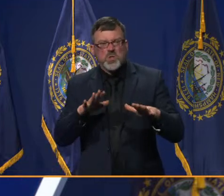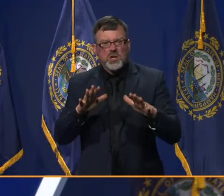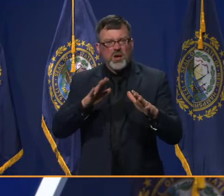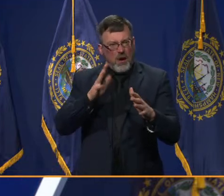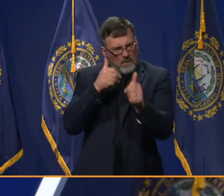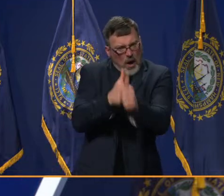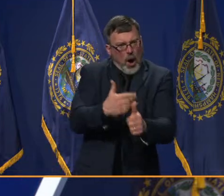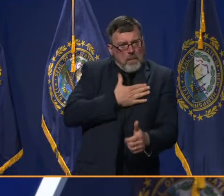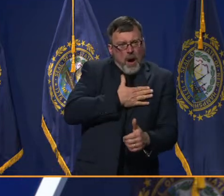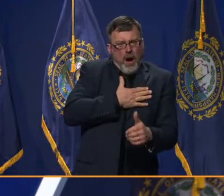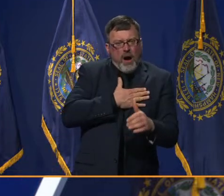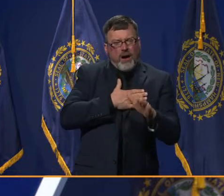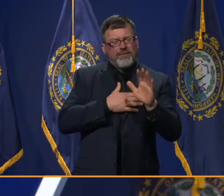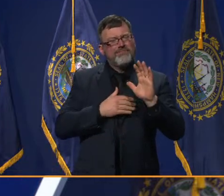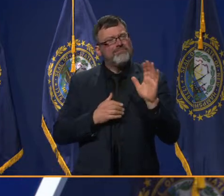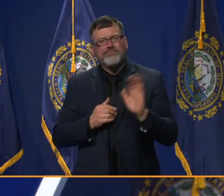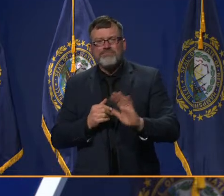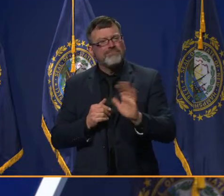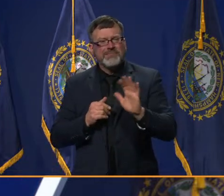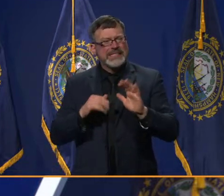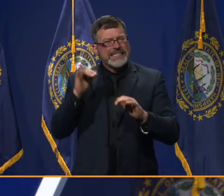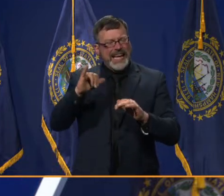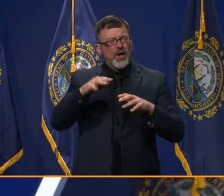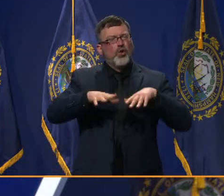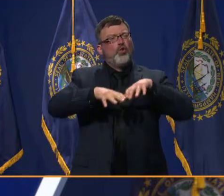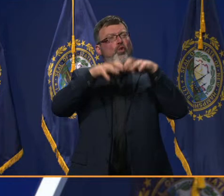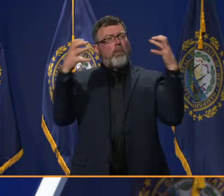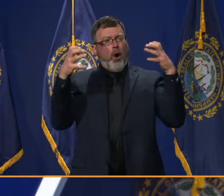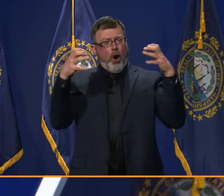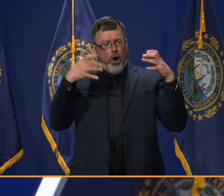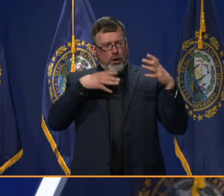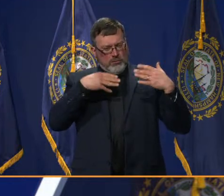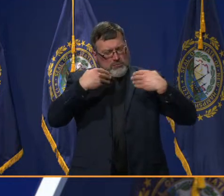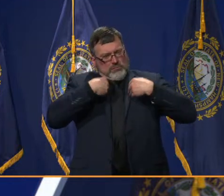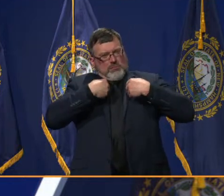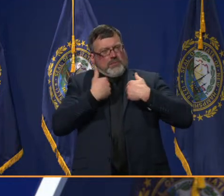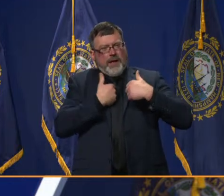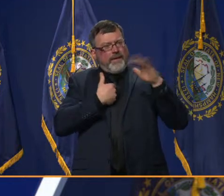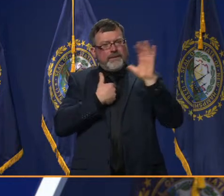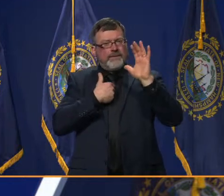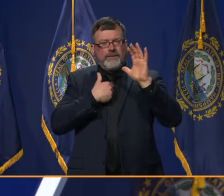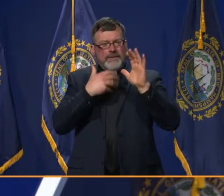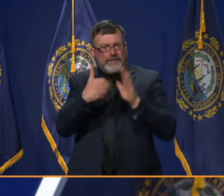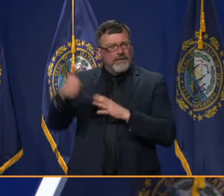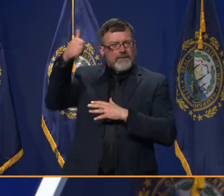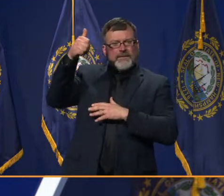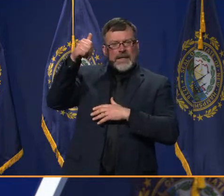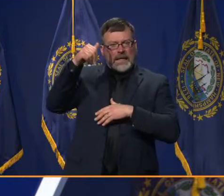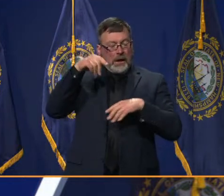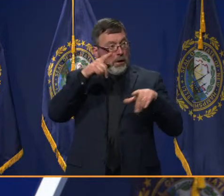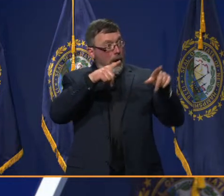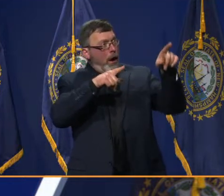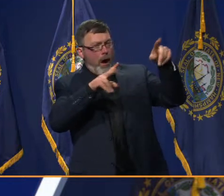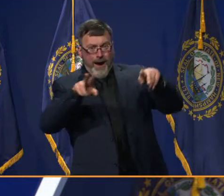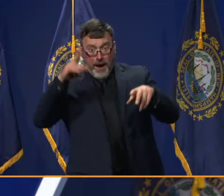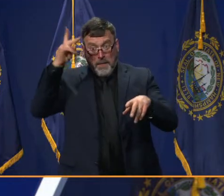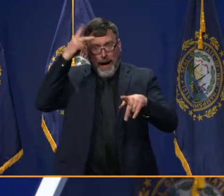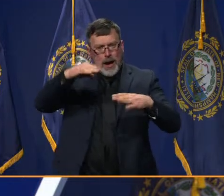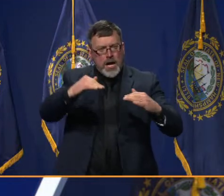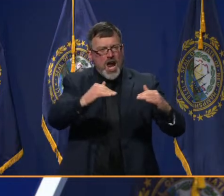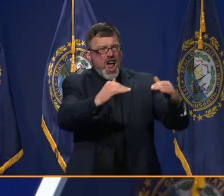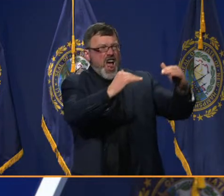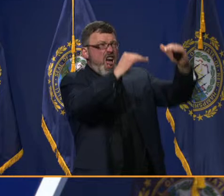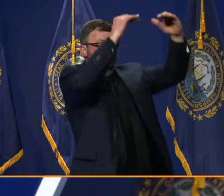too much deference and wrongly believe that those individuals are somehow infallible, almost as if they're not people, they're somehow some sort of